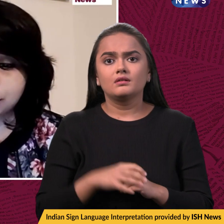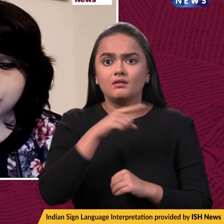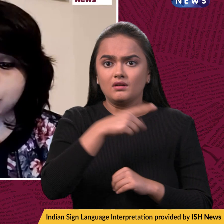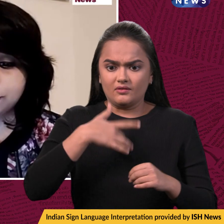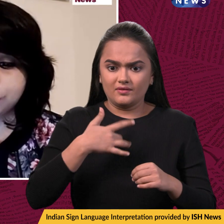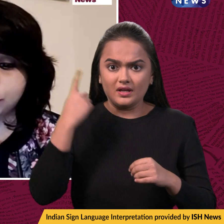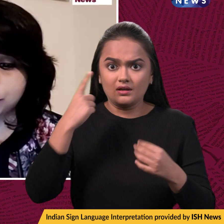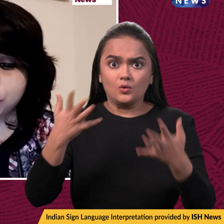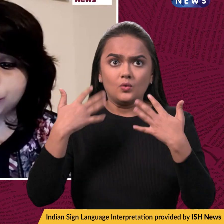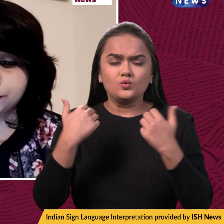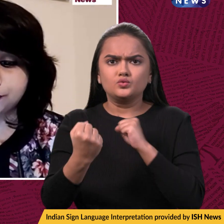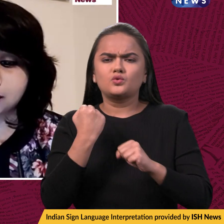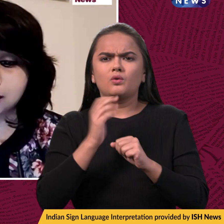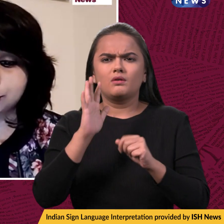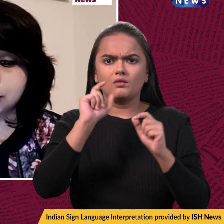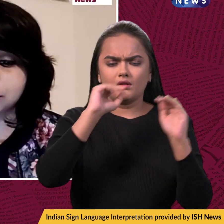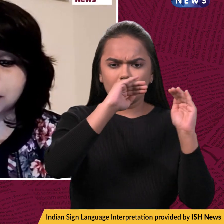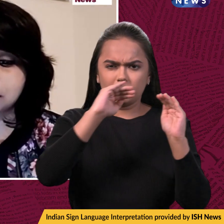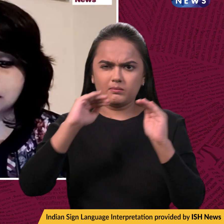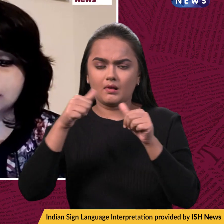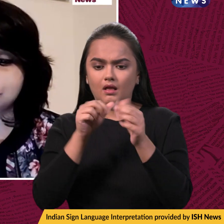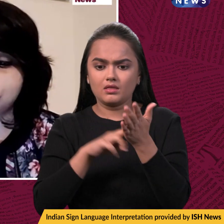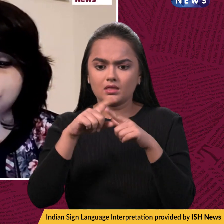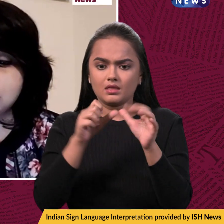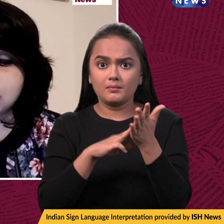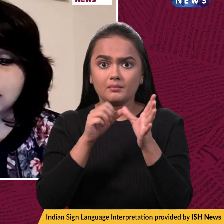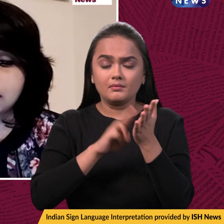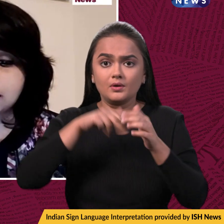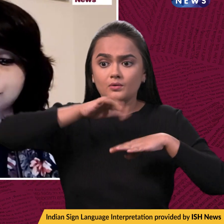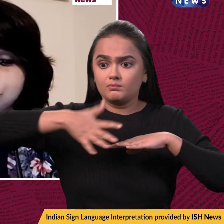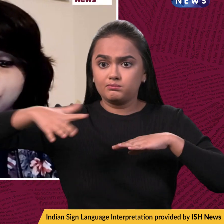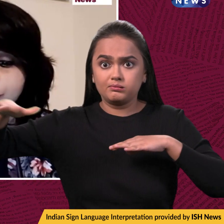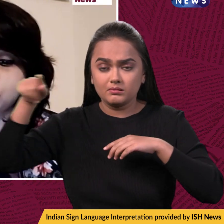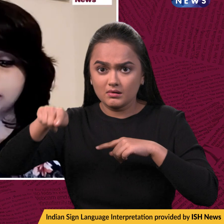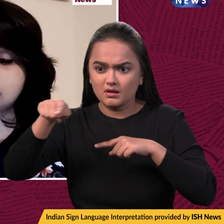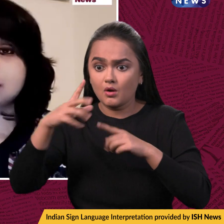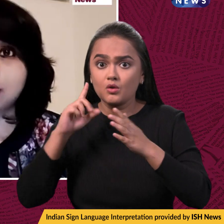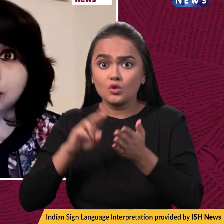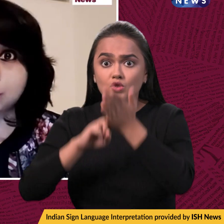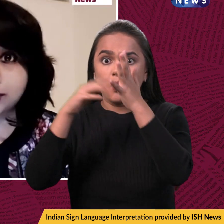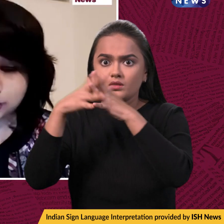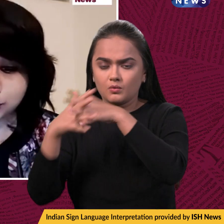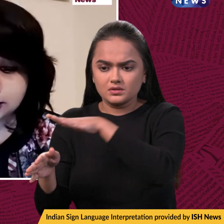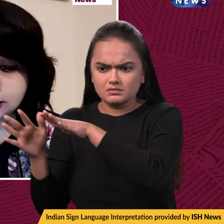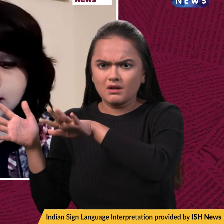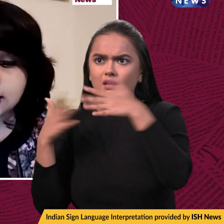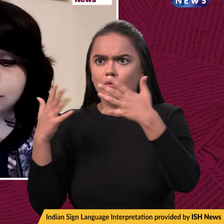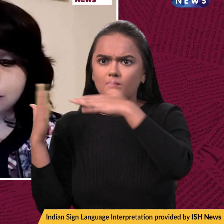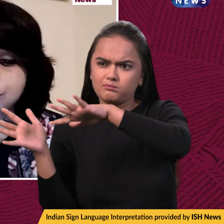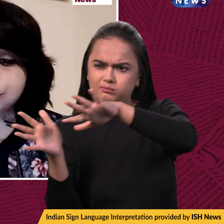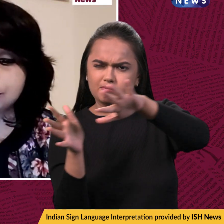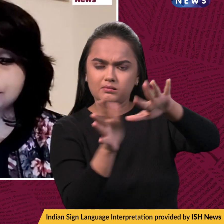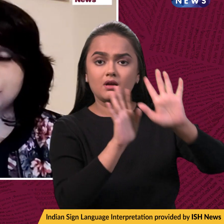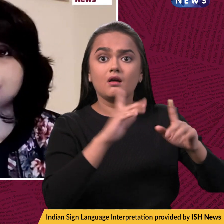pressure area will form tomorrow in the far south Andaman Sea tomorrow, likely to move west-northwestwards in